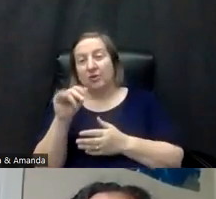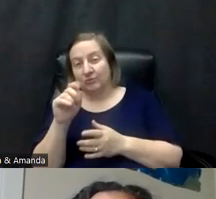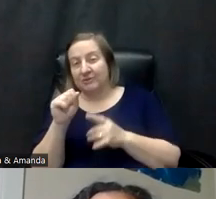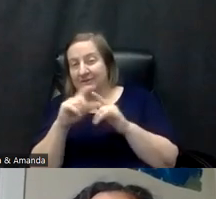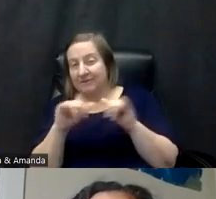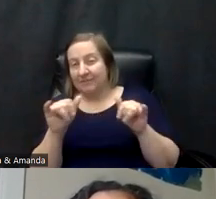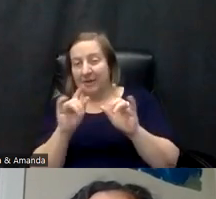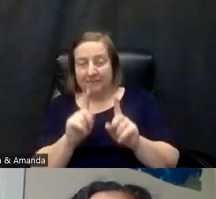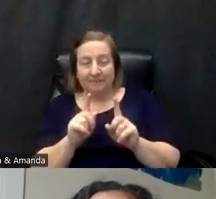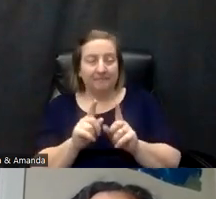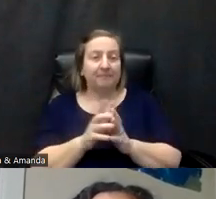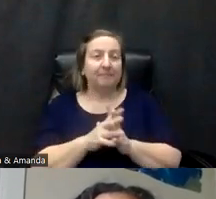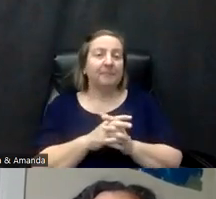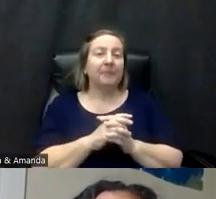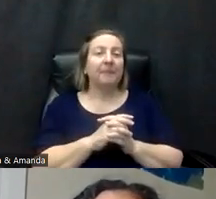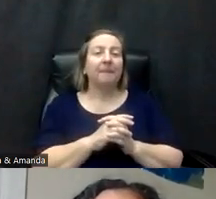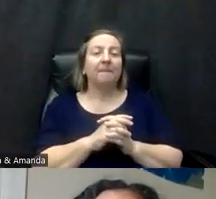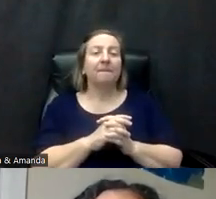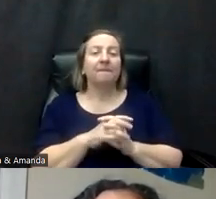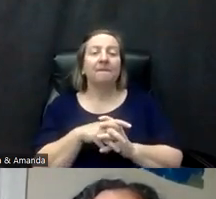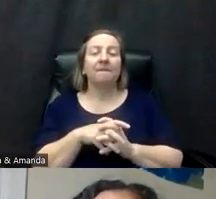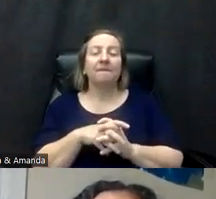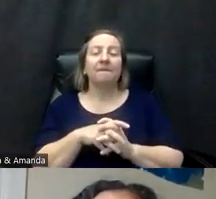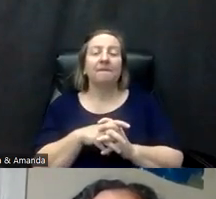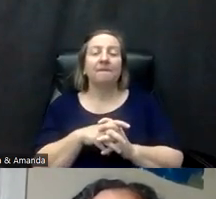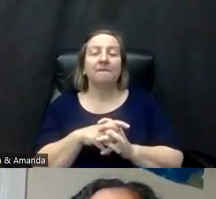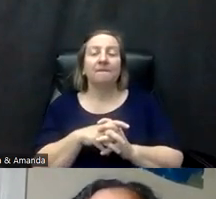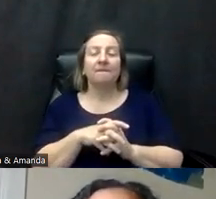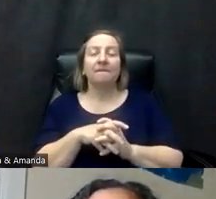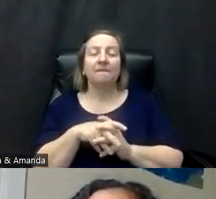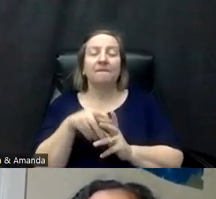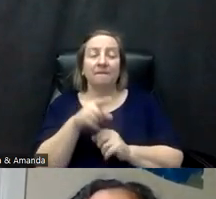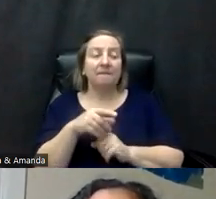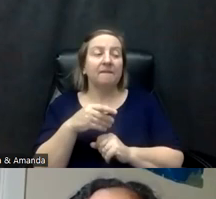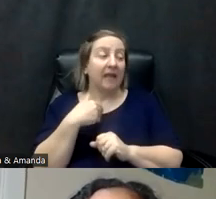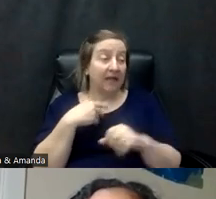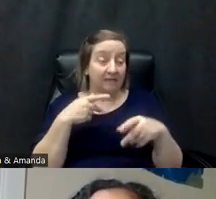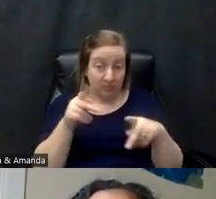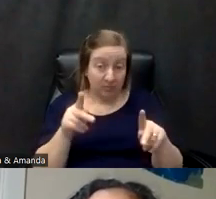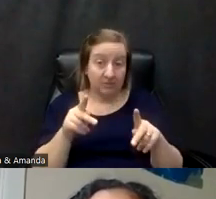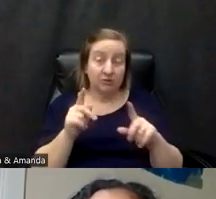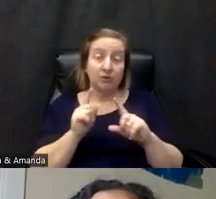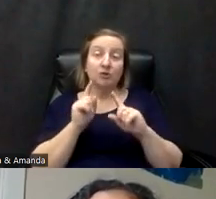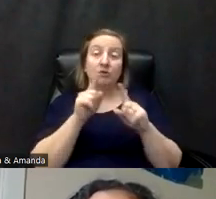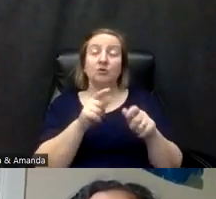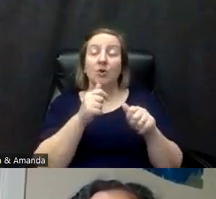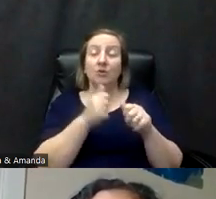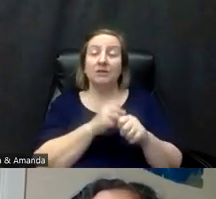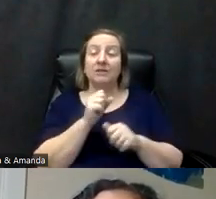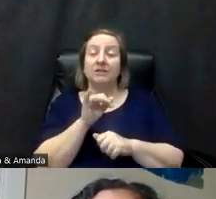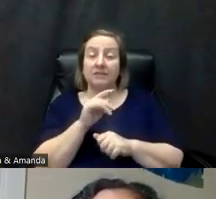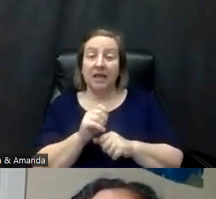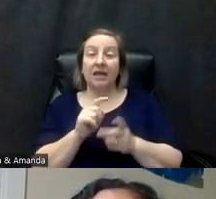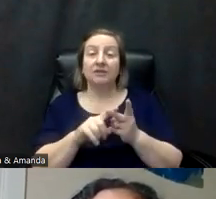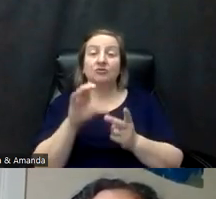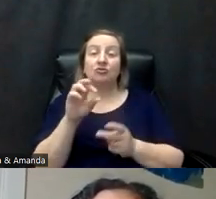second. So they're going to be, they have permission to go to the sites, the crime scenes.